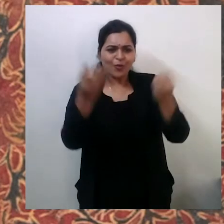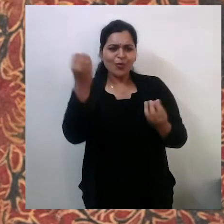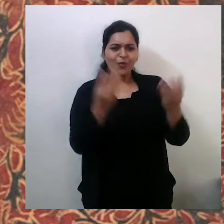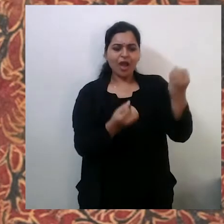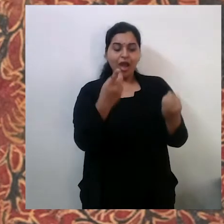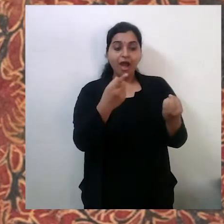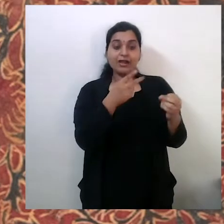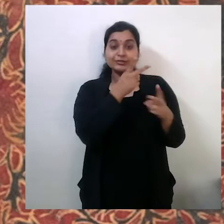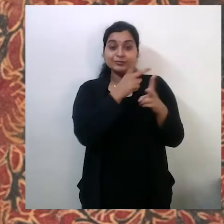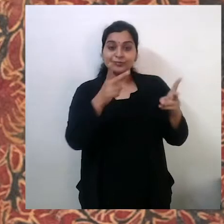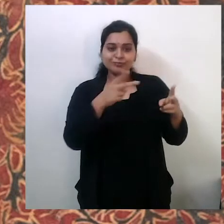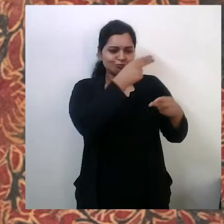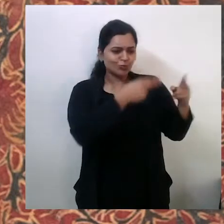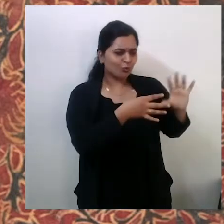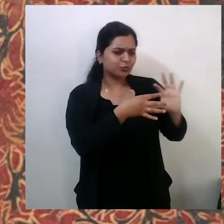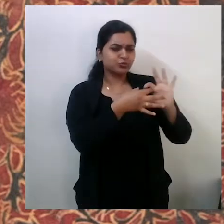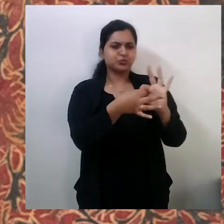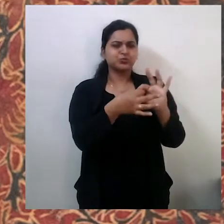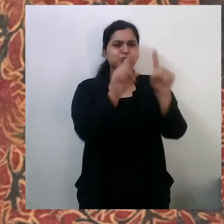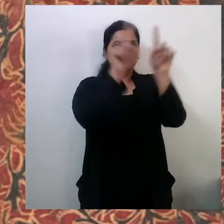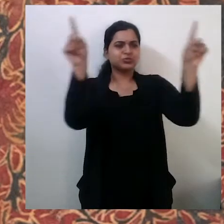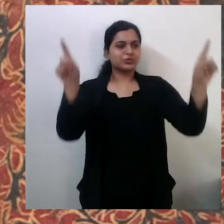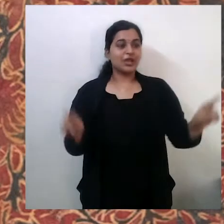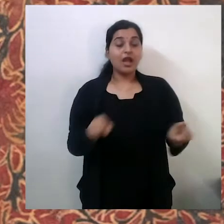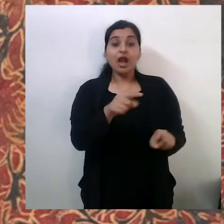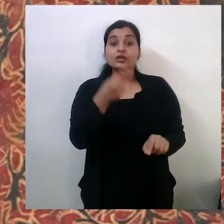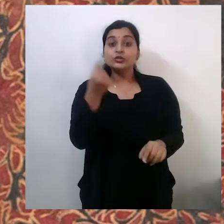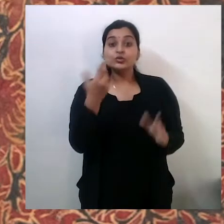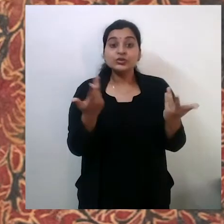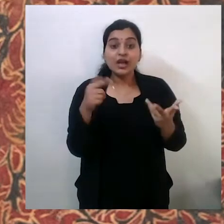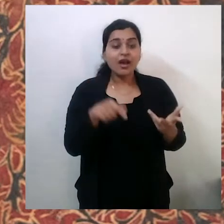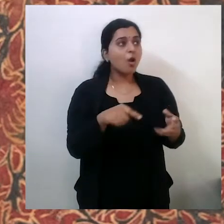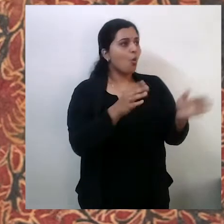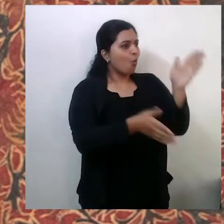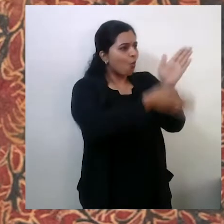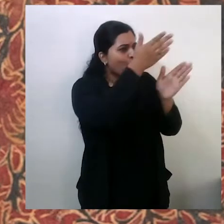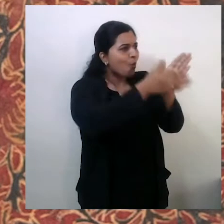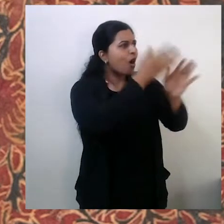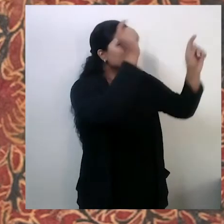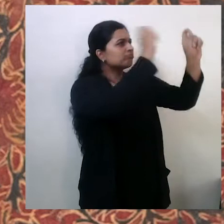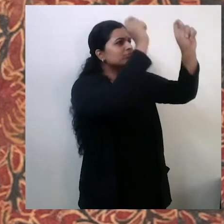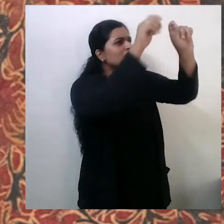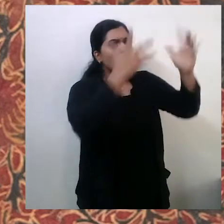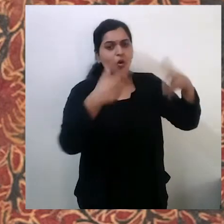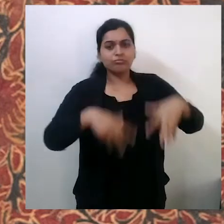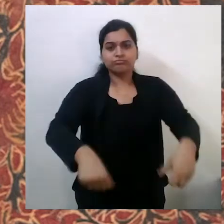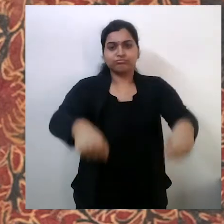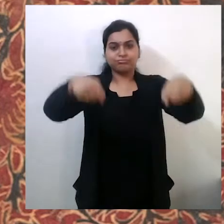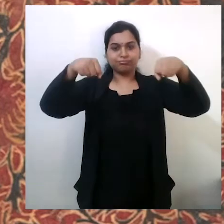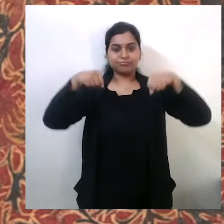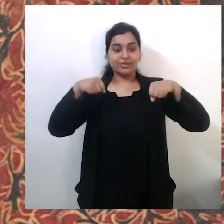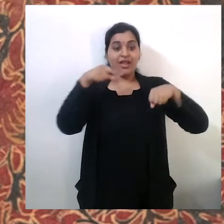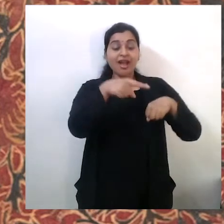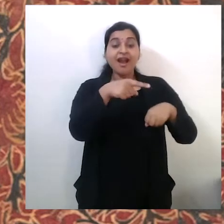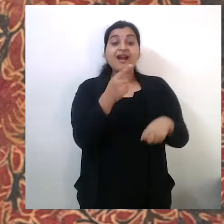East Asian motifs. This textile was probably used as a wall hanging or even a bedsheet. The red background, which has